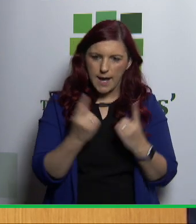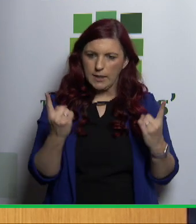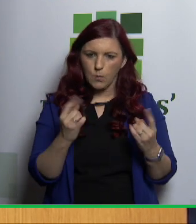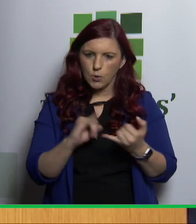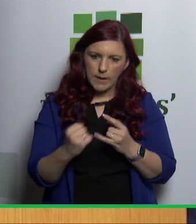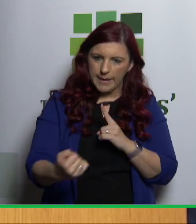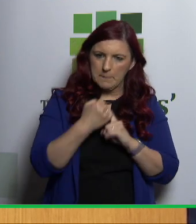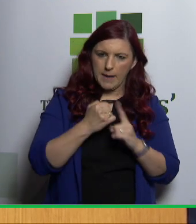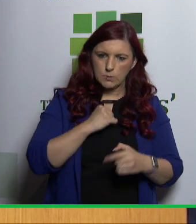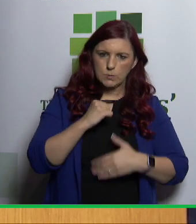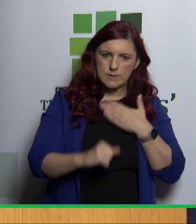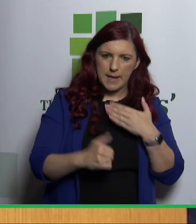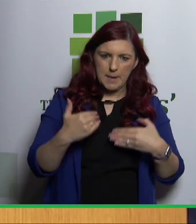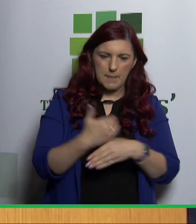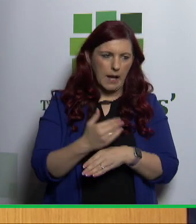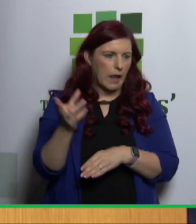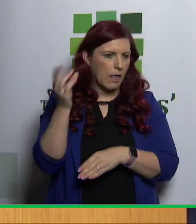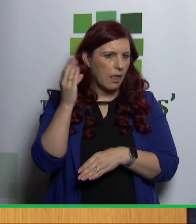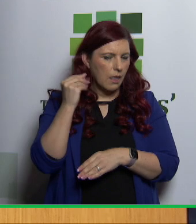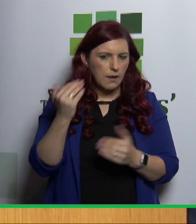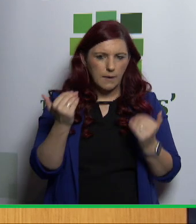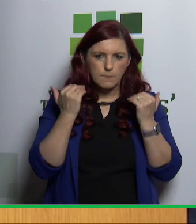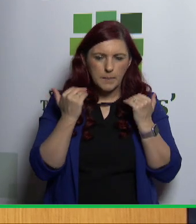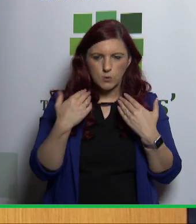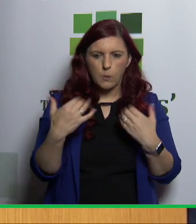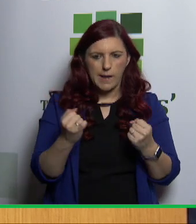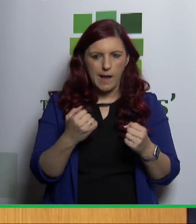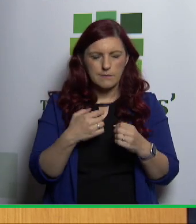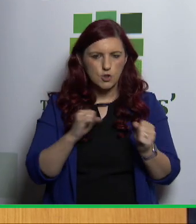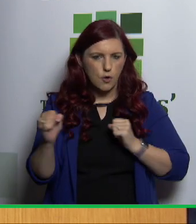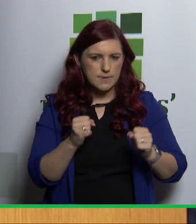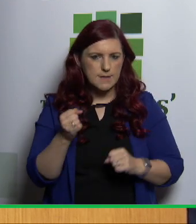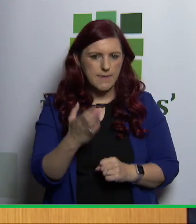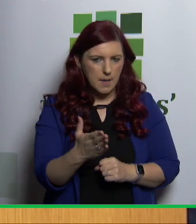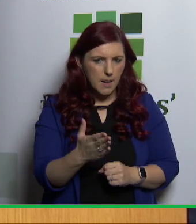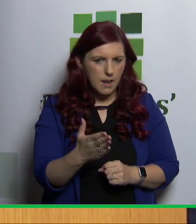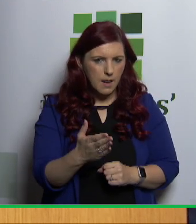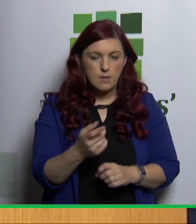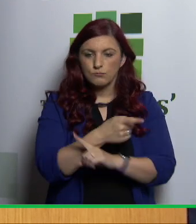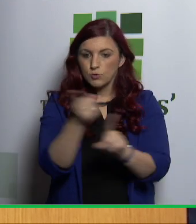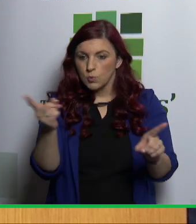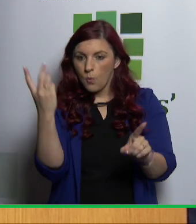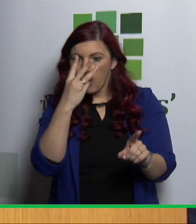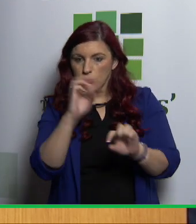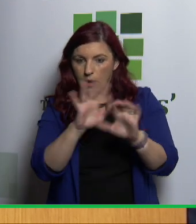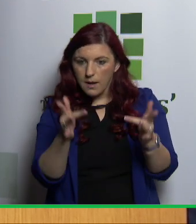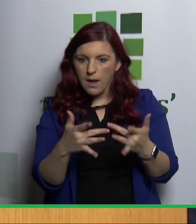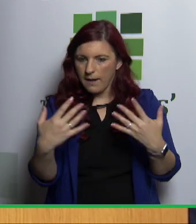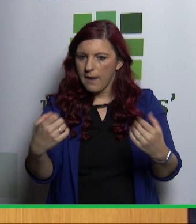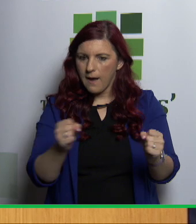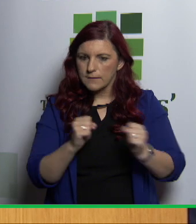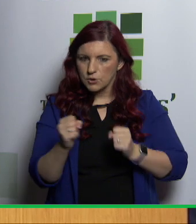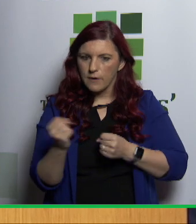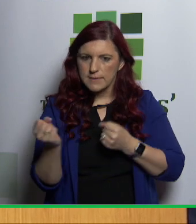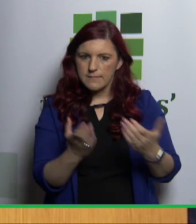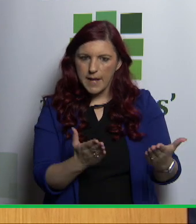Anthony said, it's okay not to be okay, and we have services and support for everybody. And I'd also say to members of the public that we do have supports. If you look at our